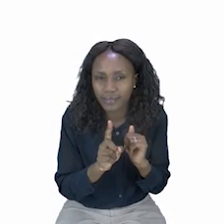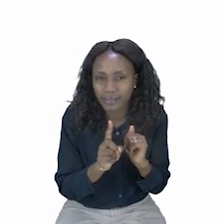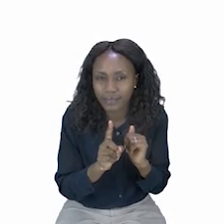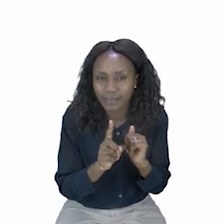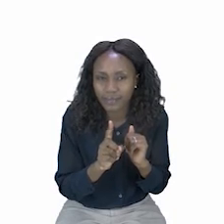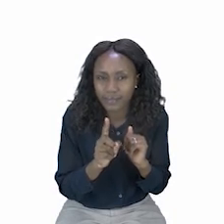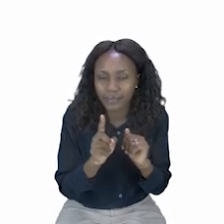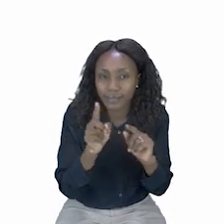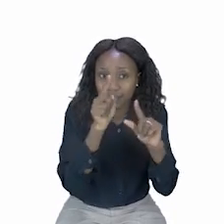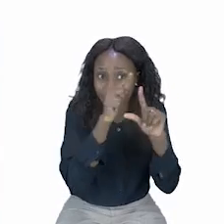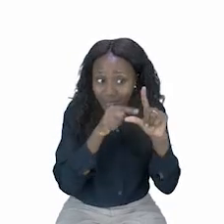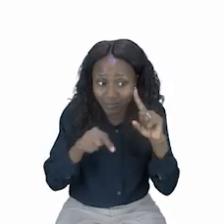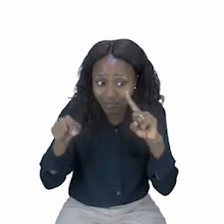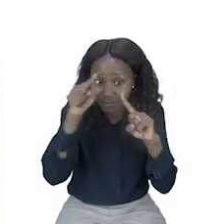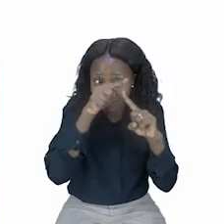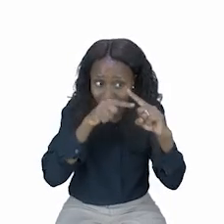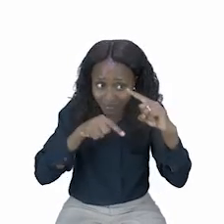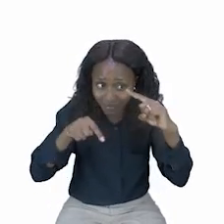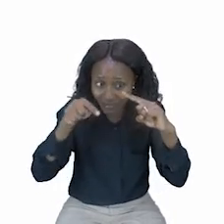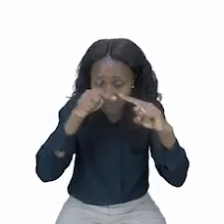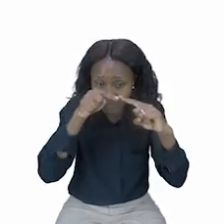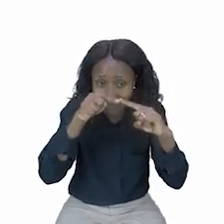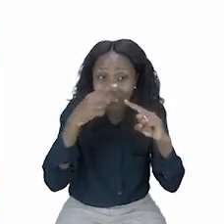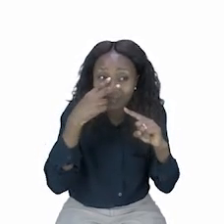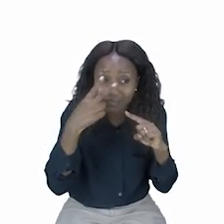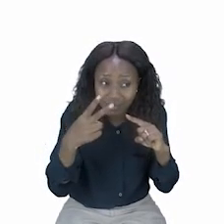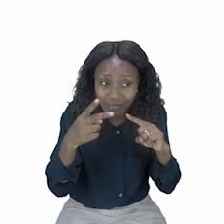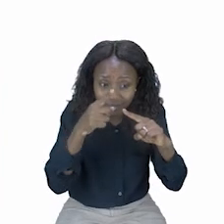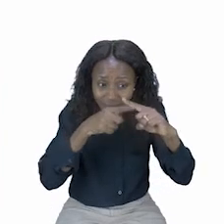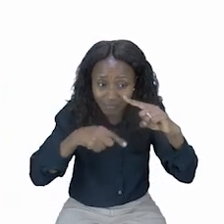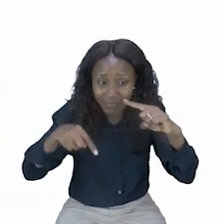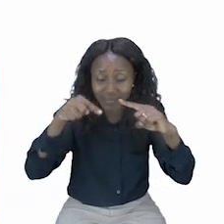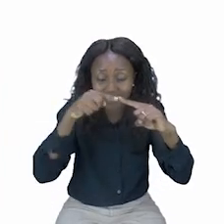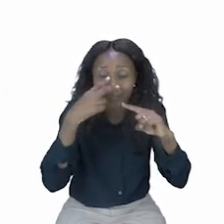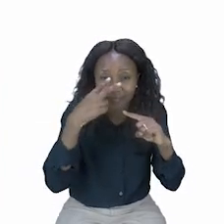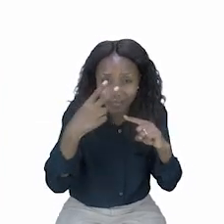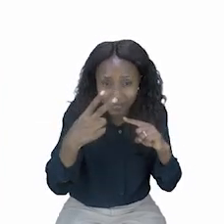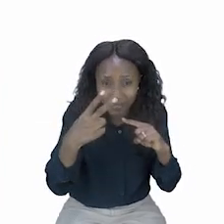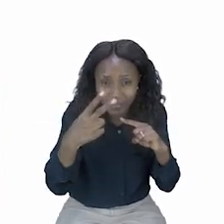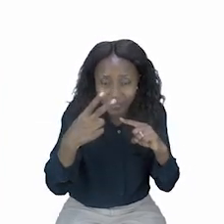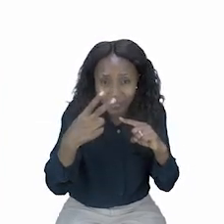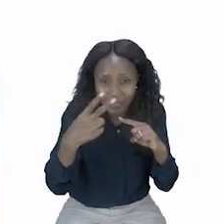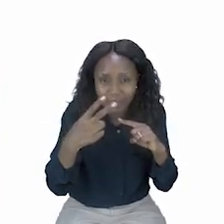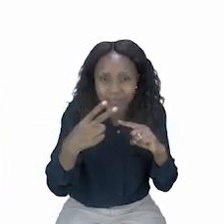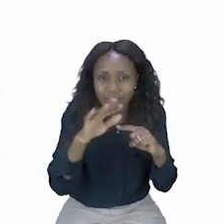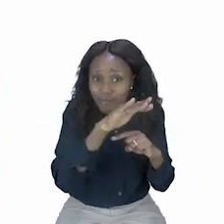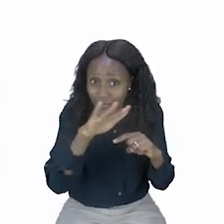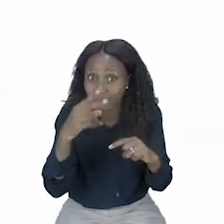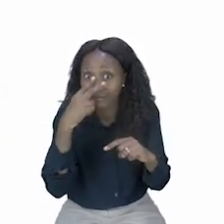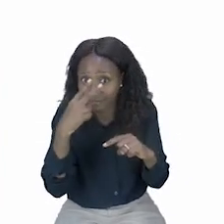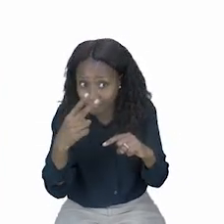a circle. Can you see the circle? Yes. This is how you spell the